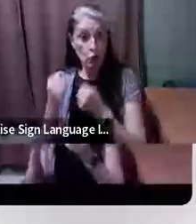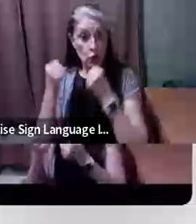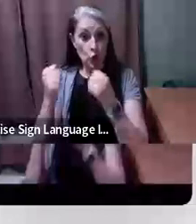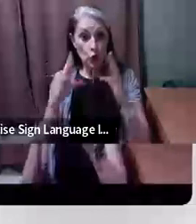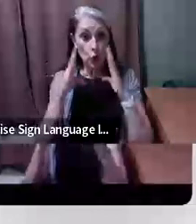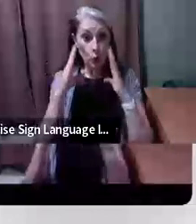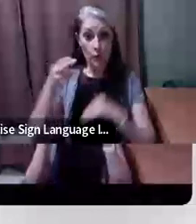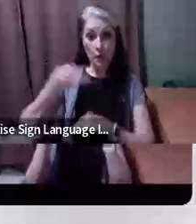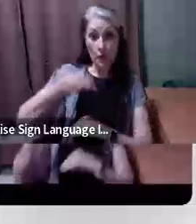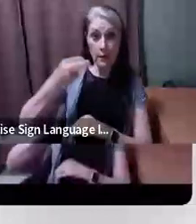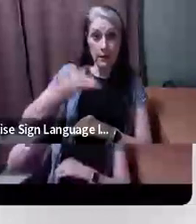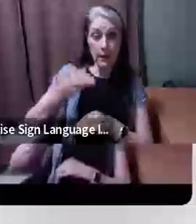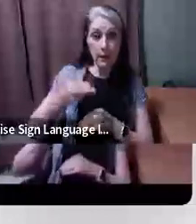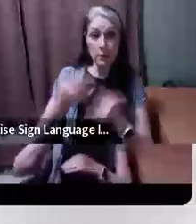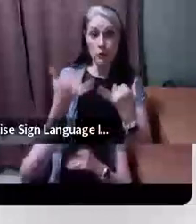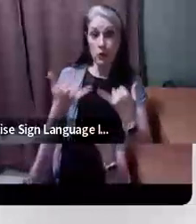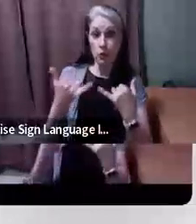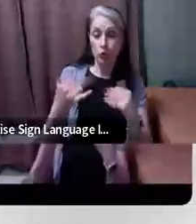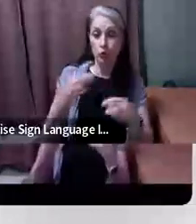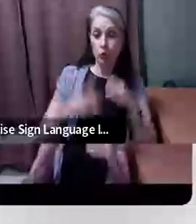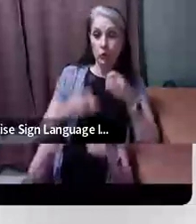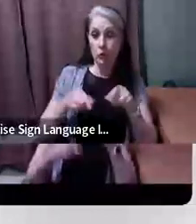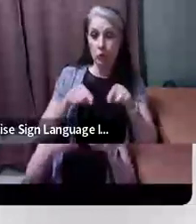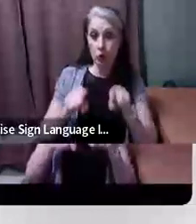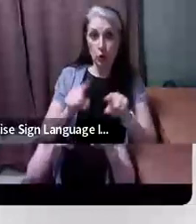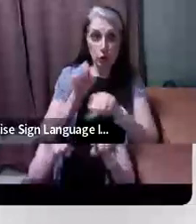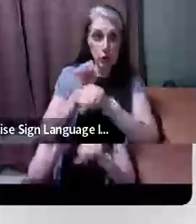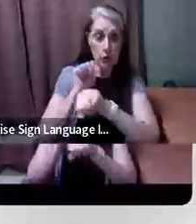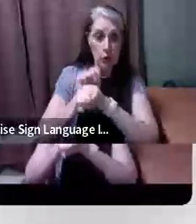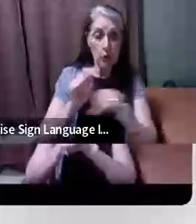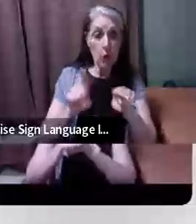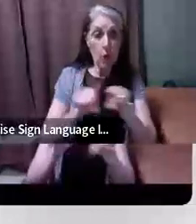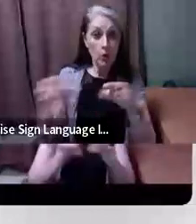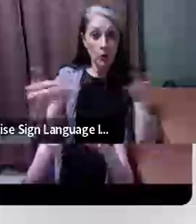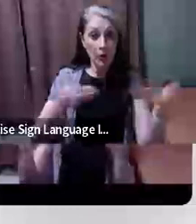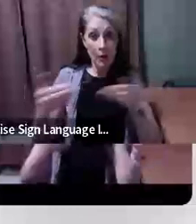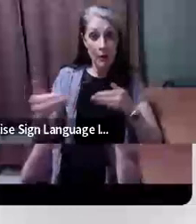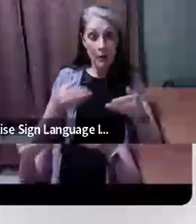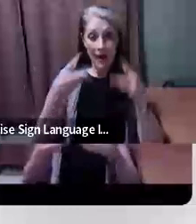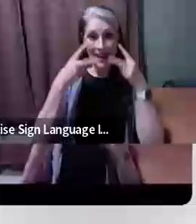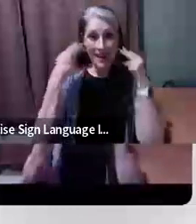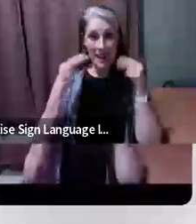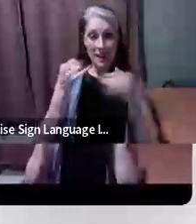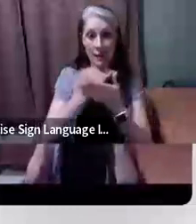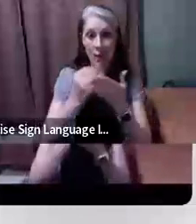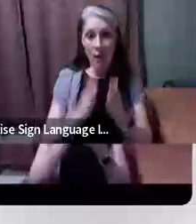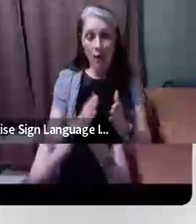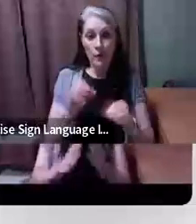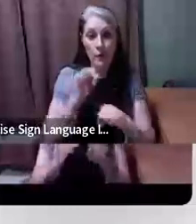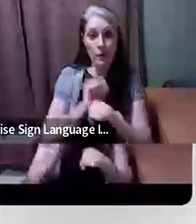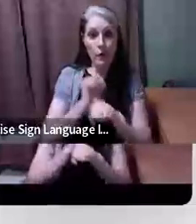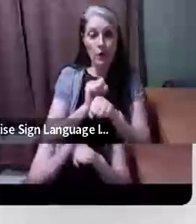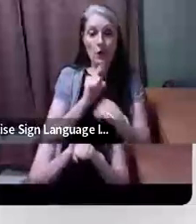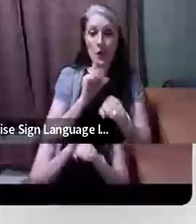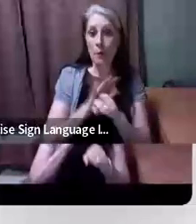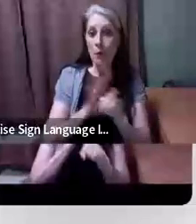of historical and contemporary issues throughout this work. We also invite Native artists and culture bearers into this work and are committed